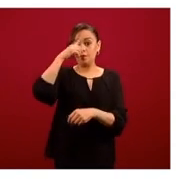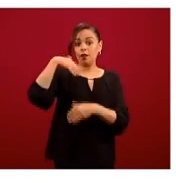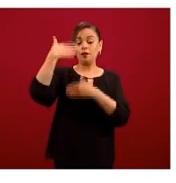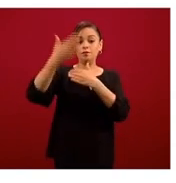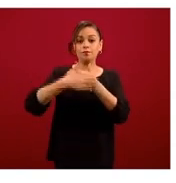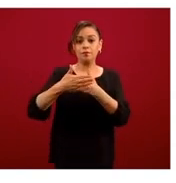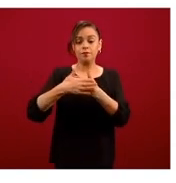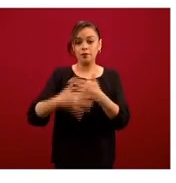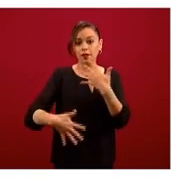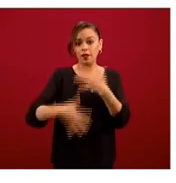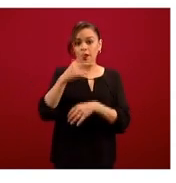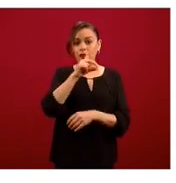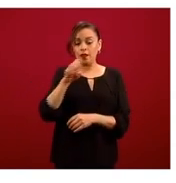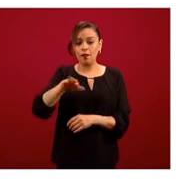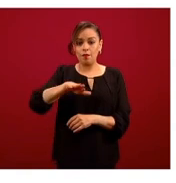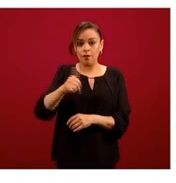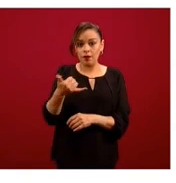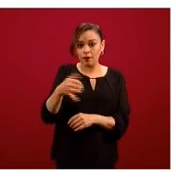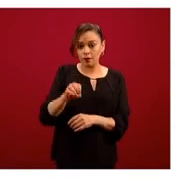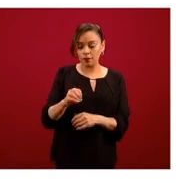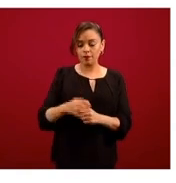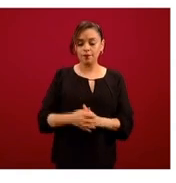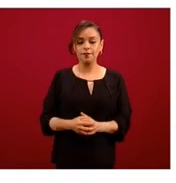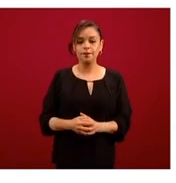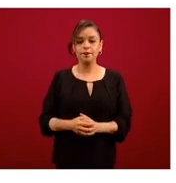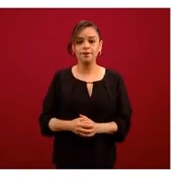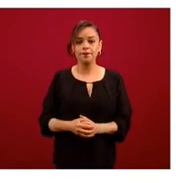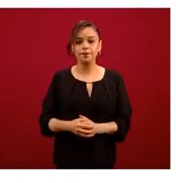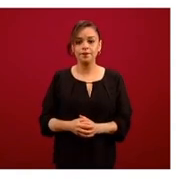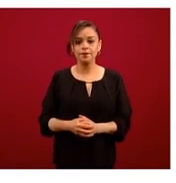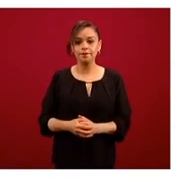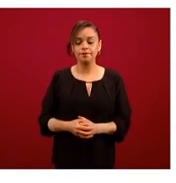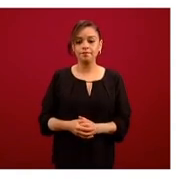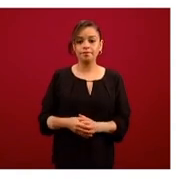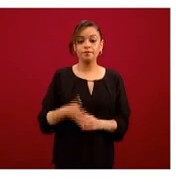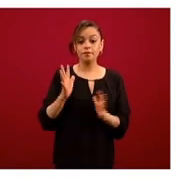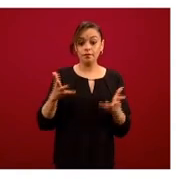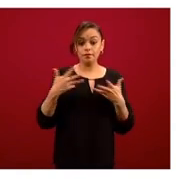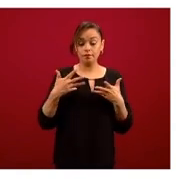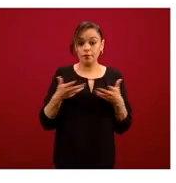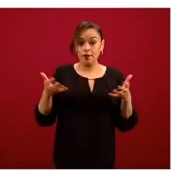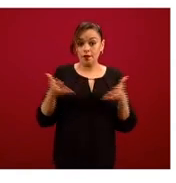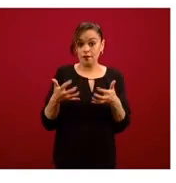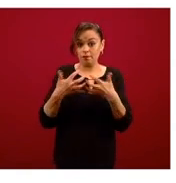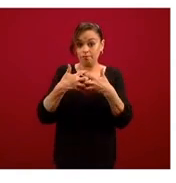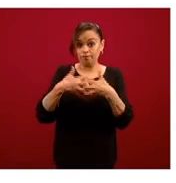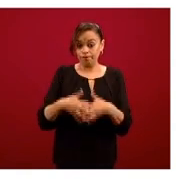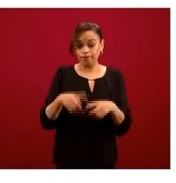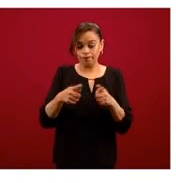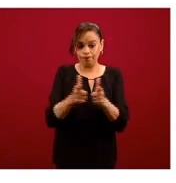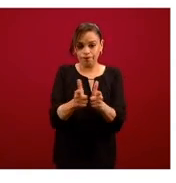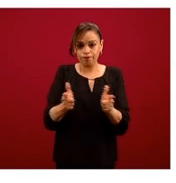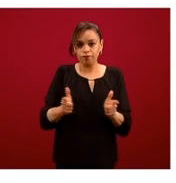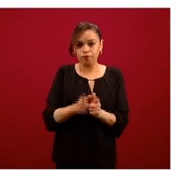president, was to have 700 equipments ready for May the 15th,